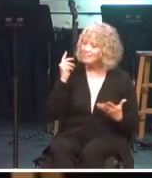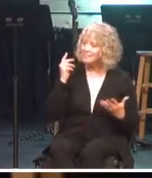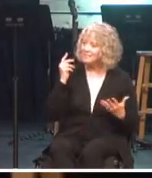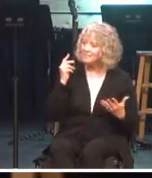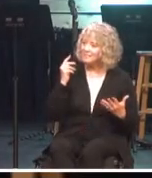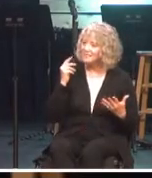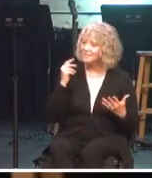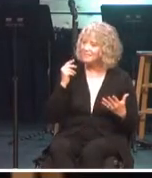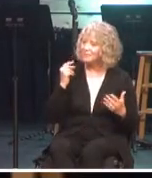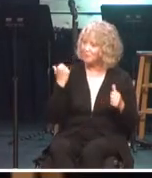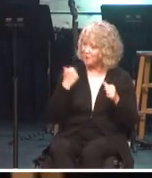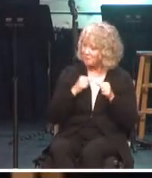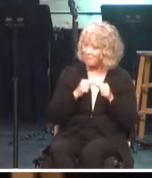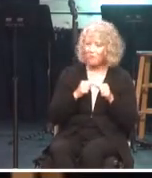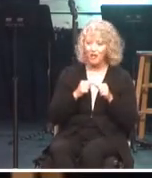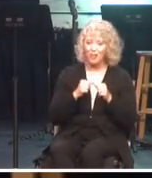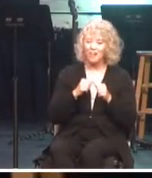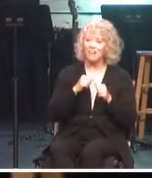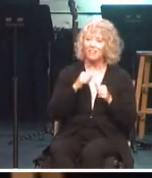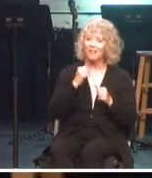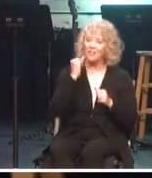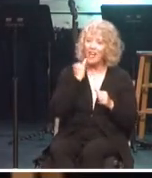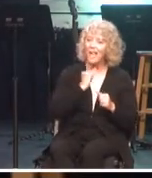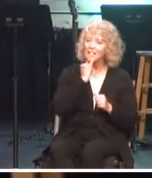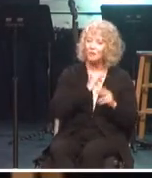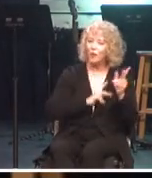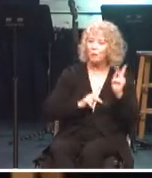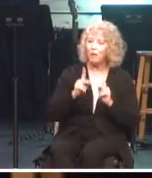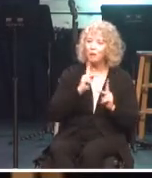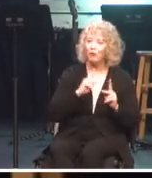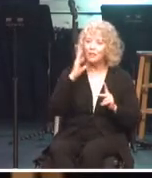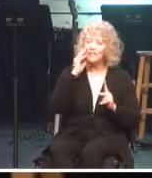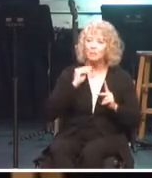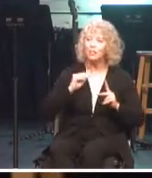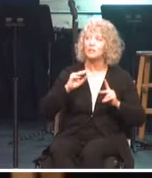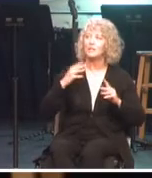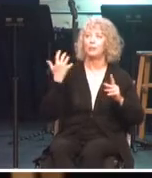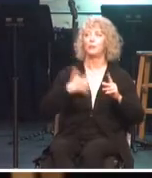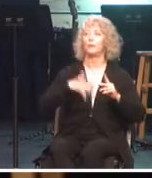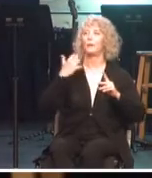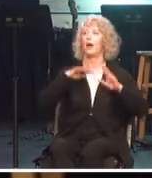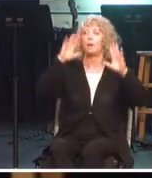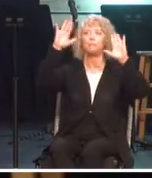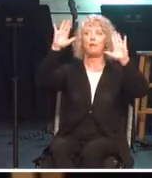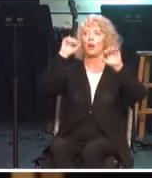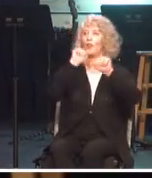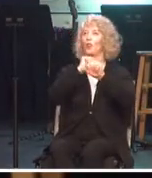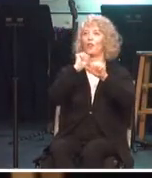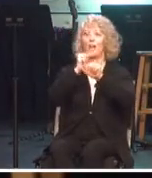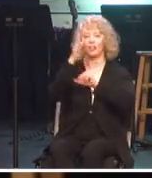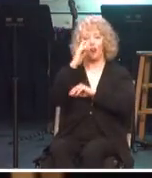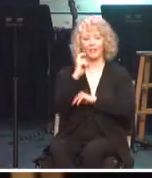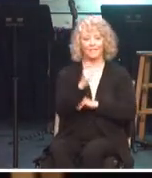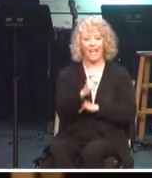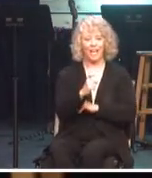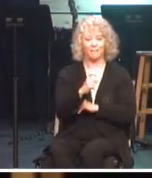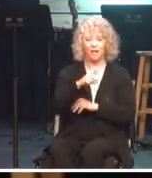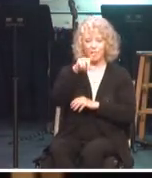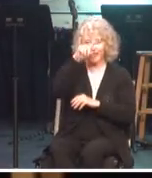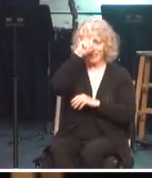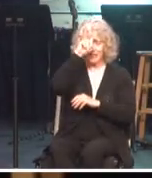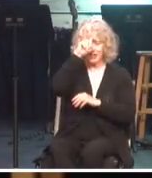group, they too experienced firsthand a supernatural miracle from God. God delivered Israel from